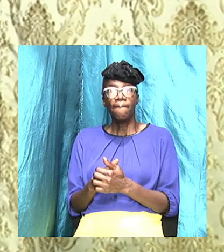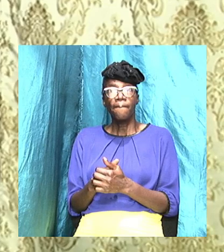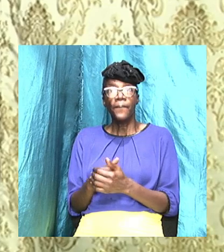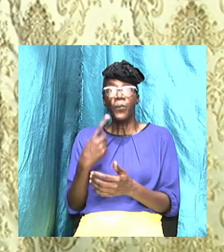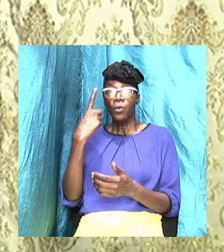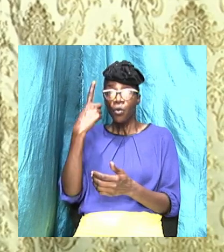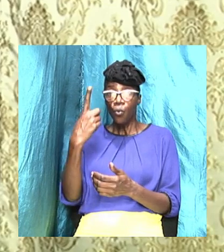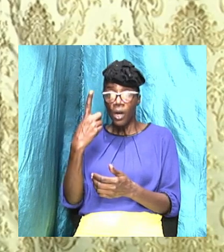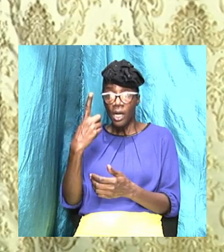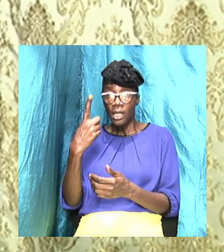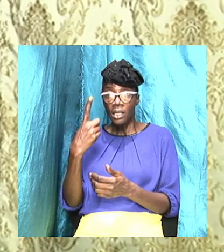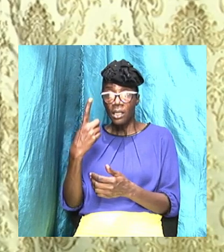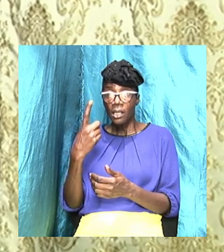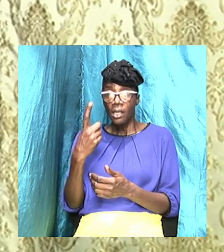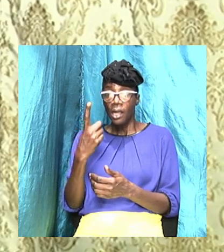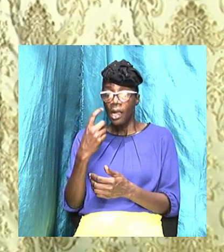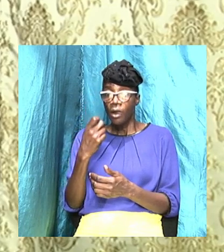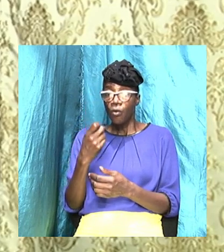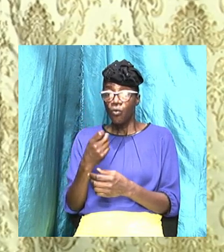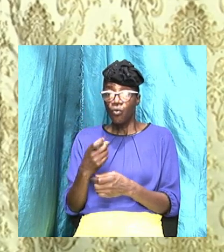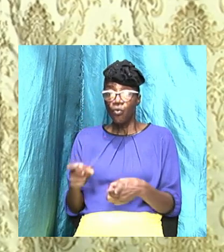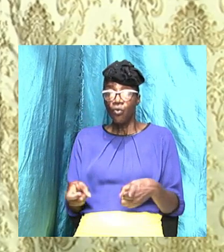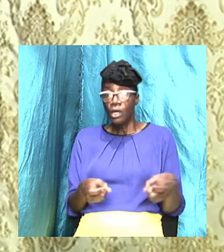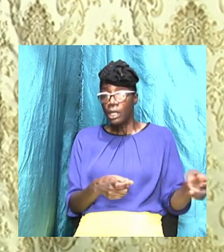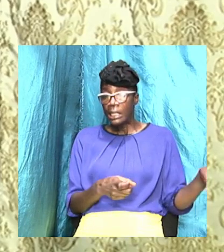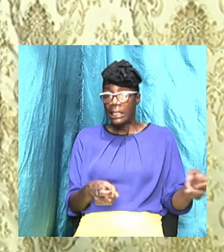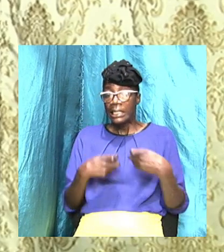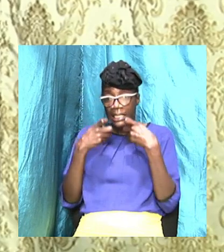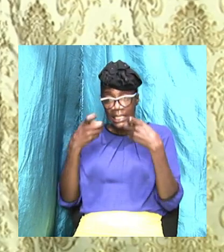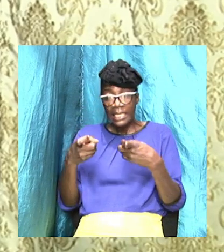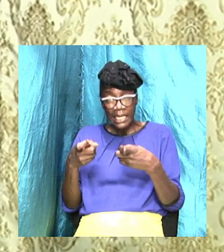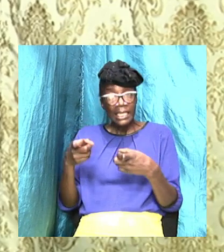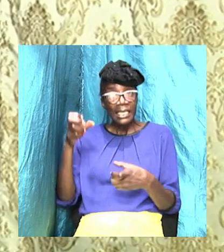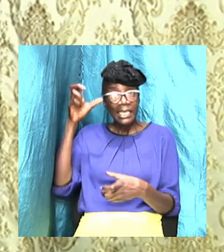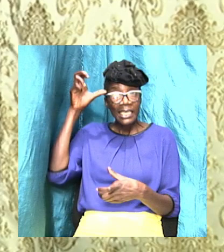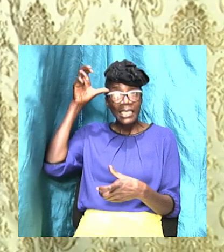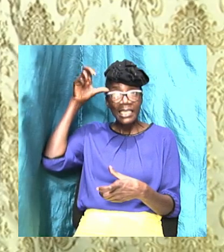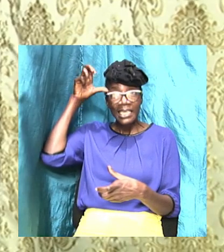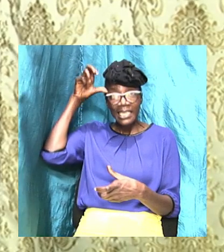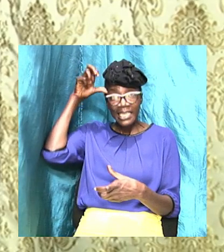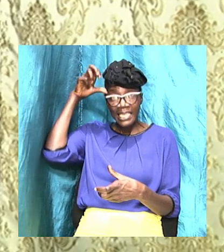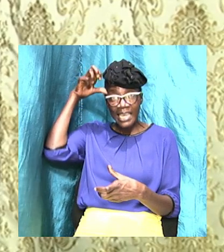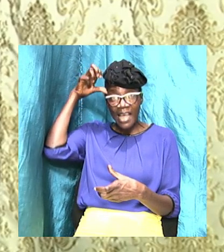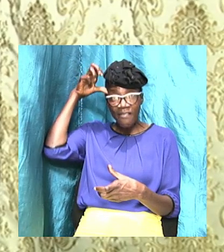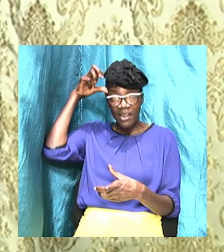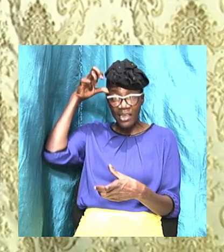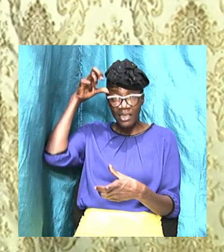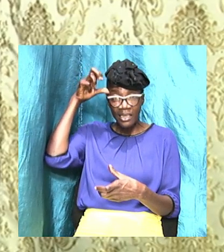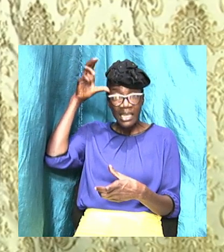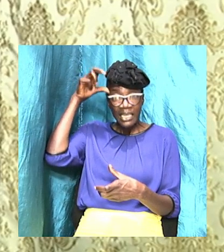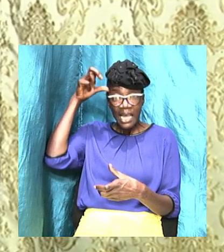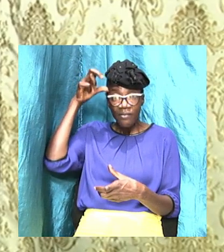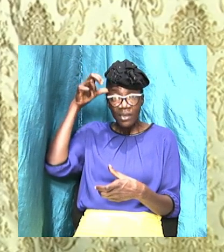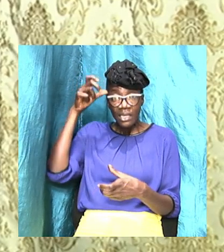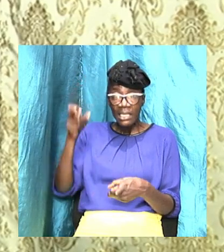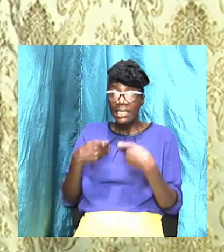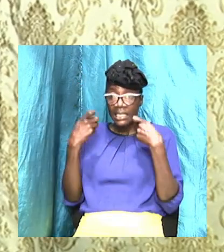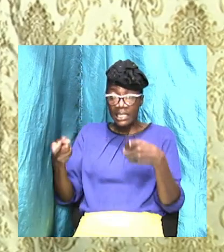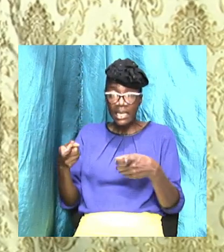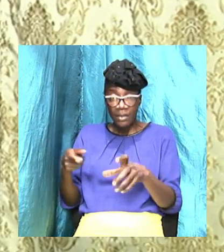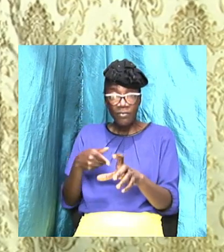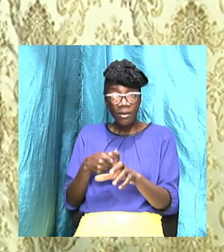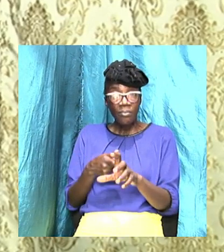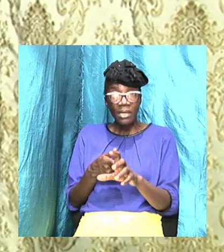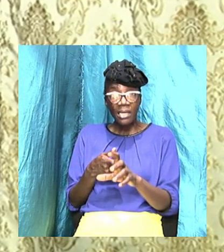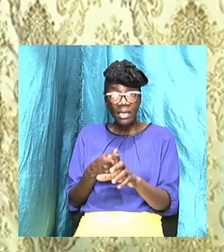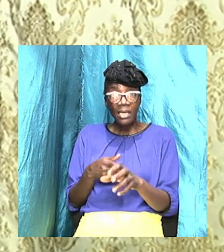The one who does what is sinful is of the devil, because the devil has been sinning from the beginning.